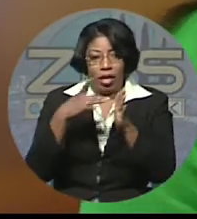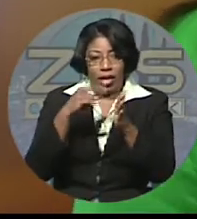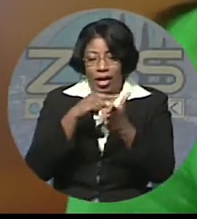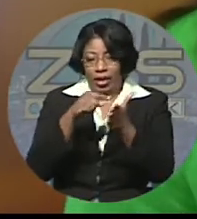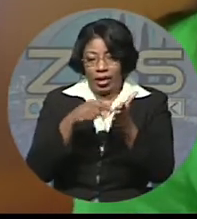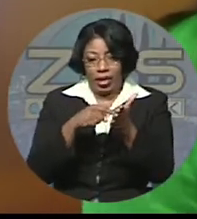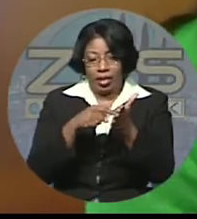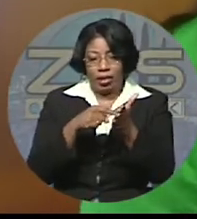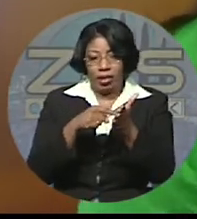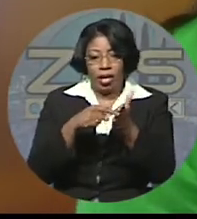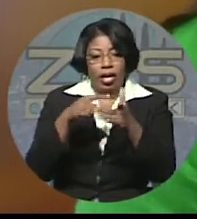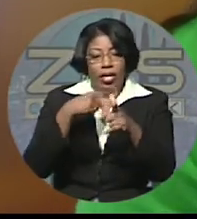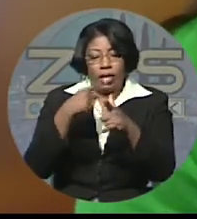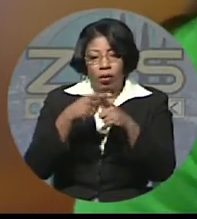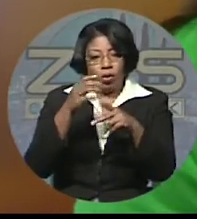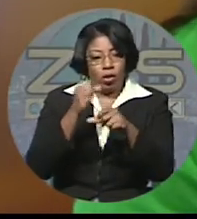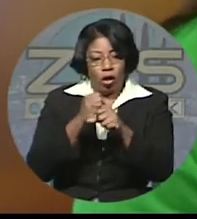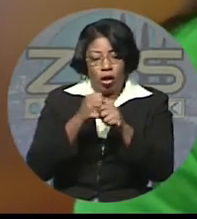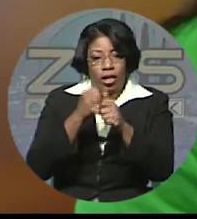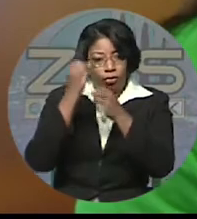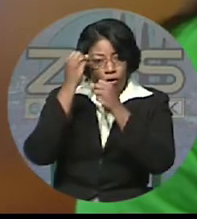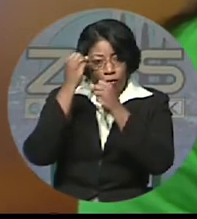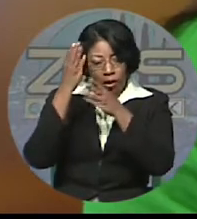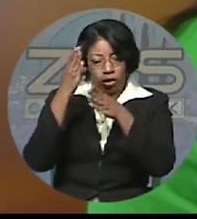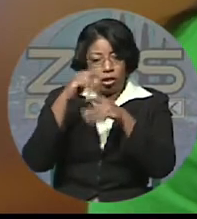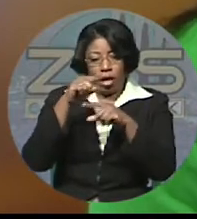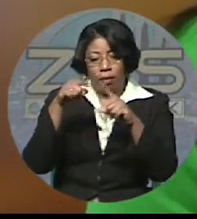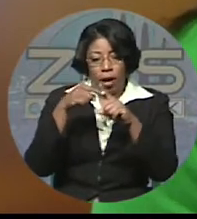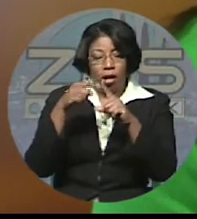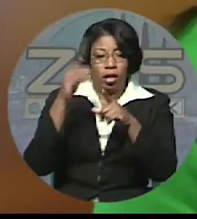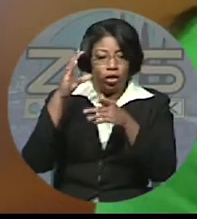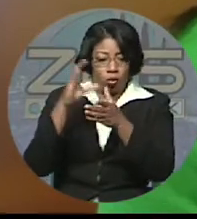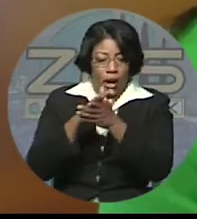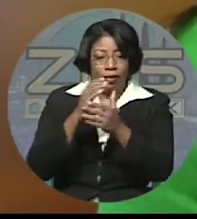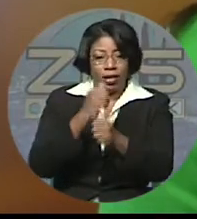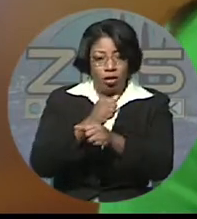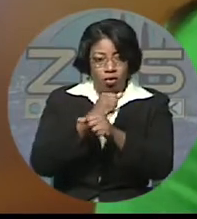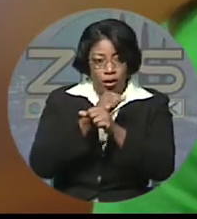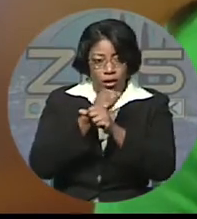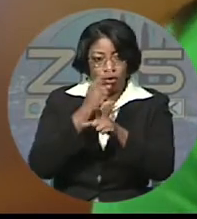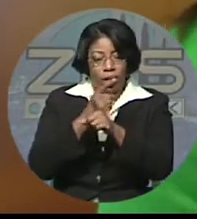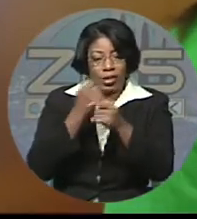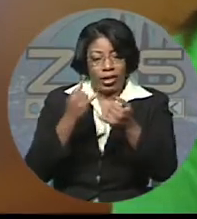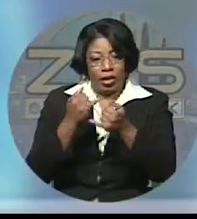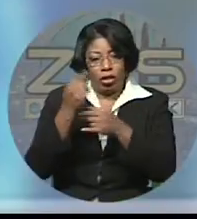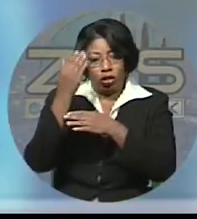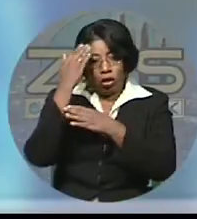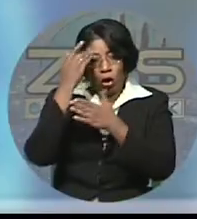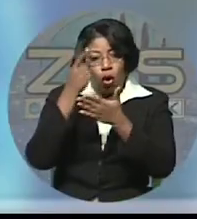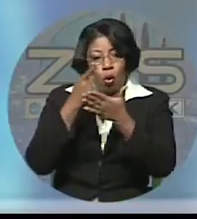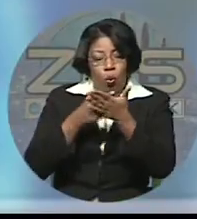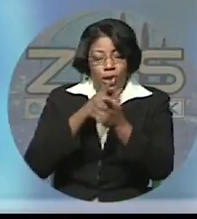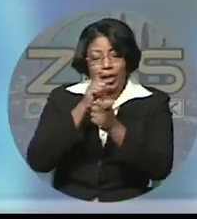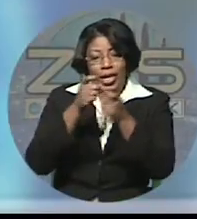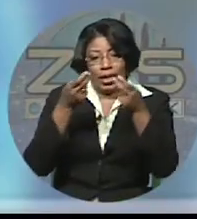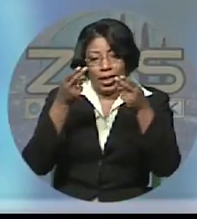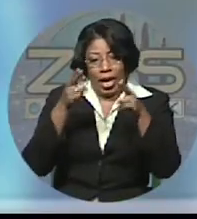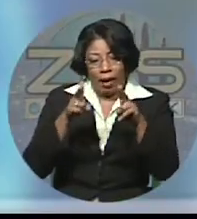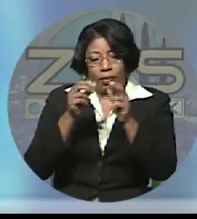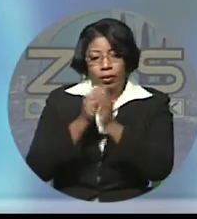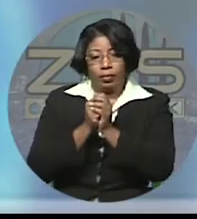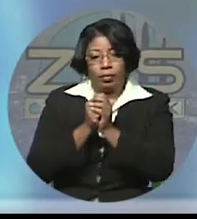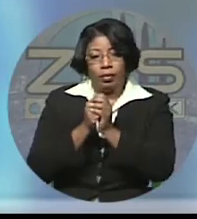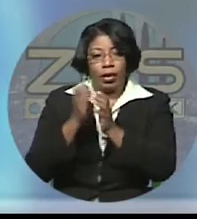the developments about his wife potentially being in custody and under arrest. I think there's just a lot of intrigue about what happened. The multimillionaire has